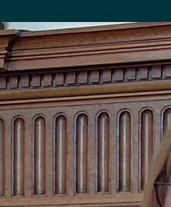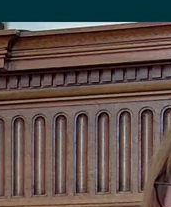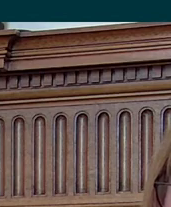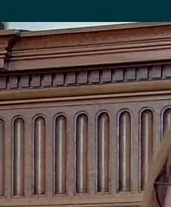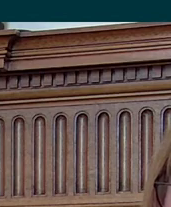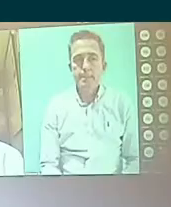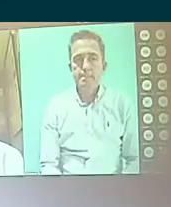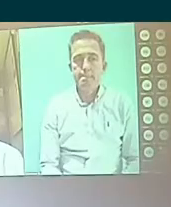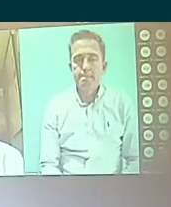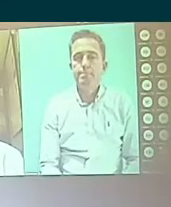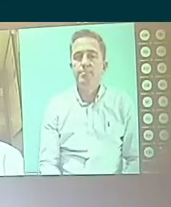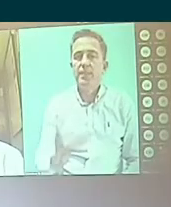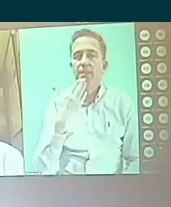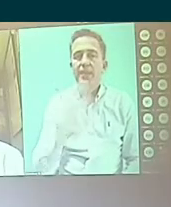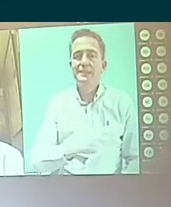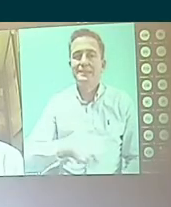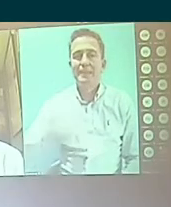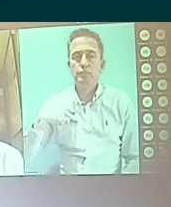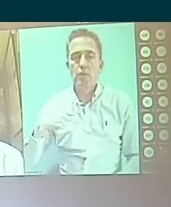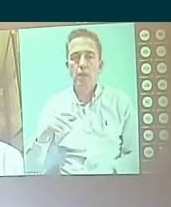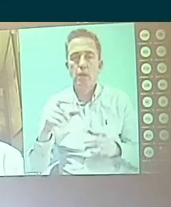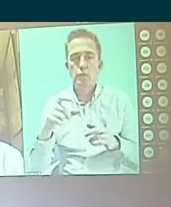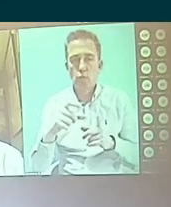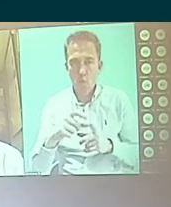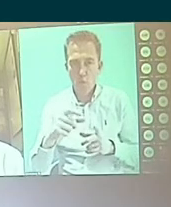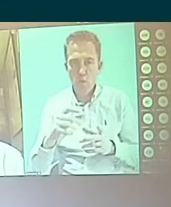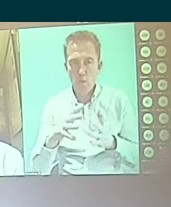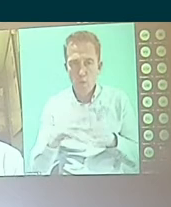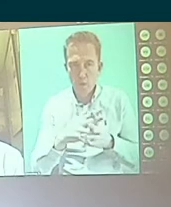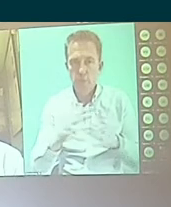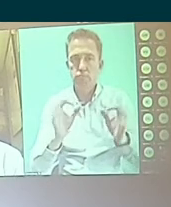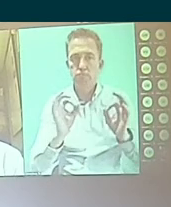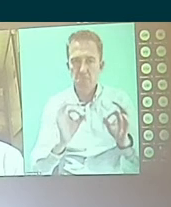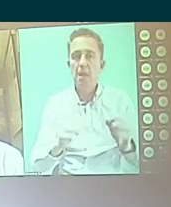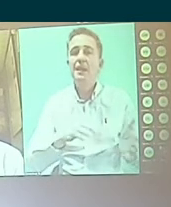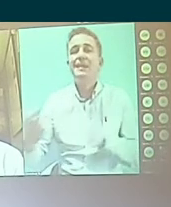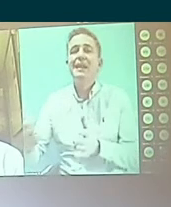Thanks, Councillor Dorward. Councillor Hill.